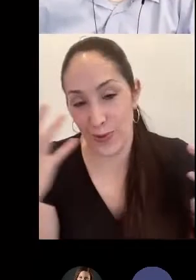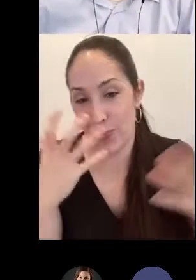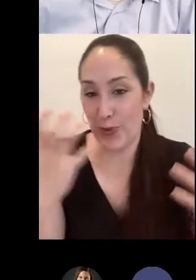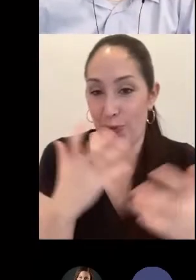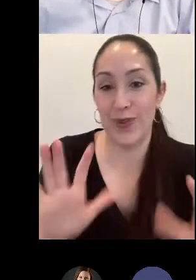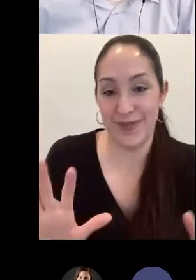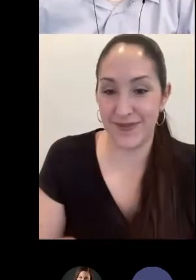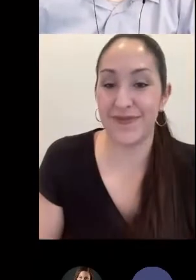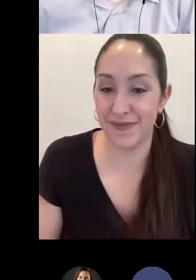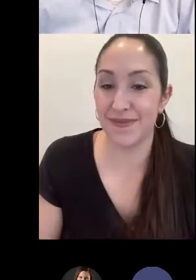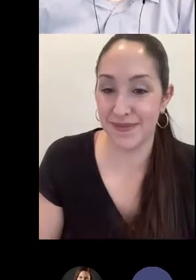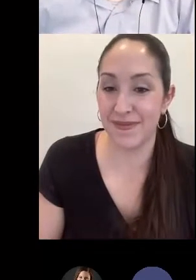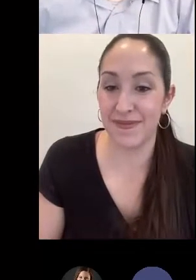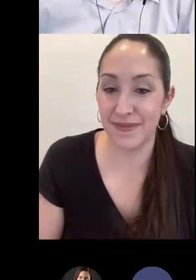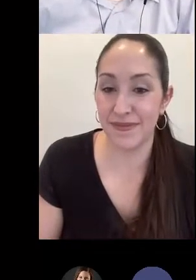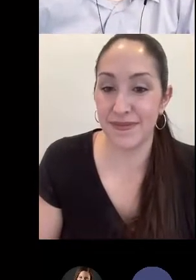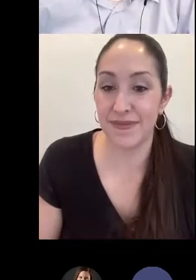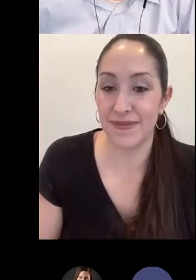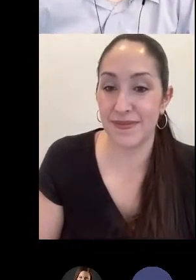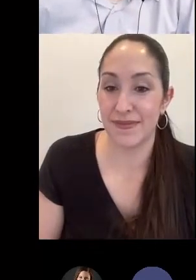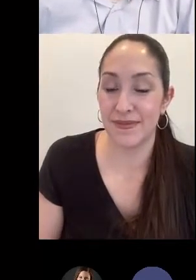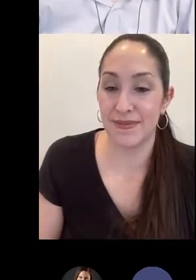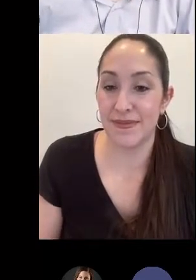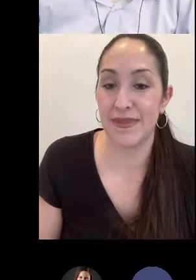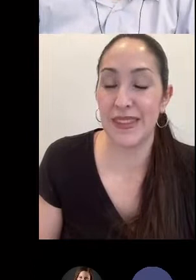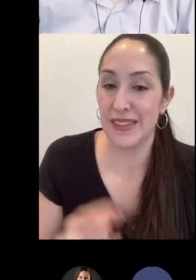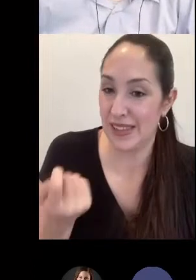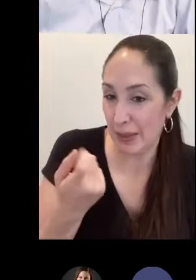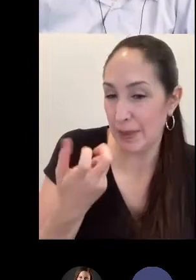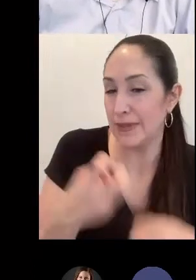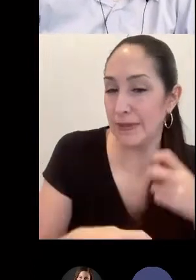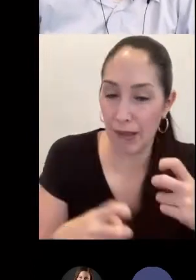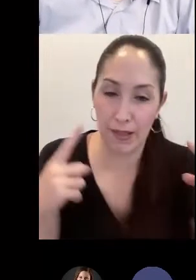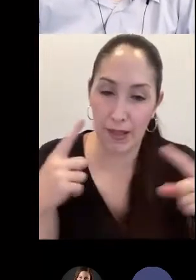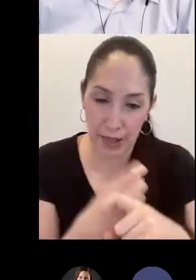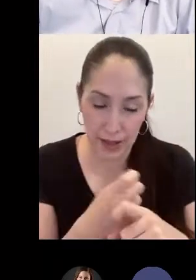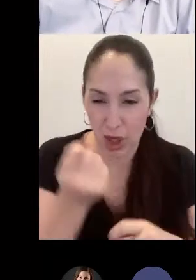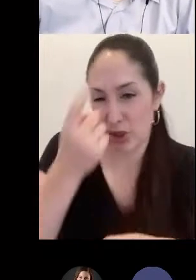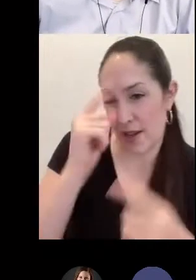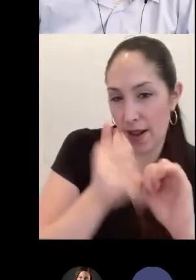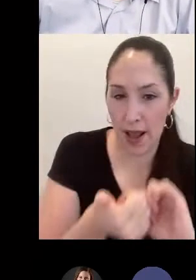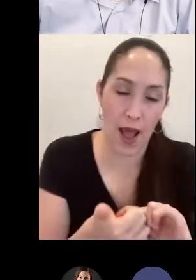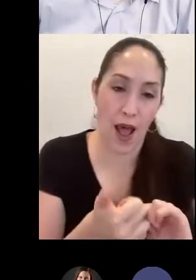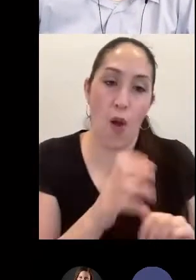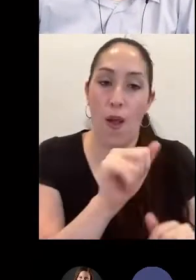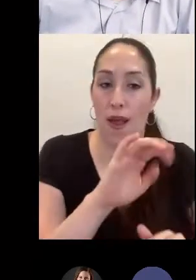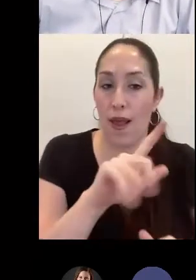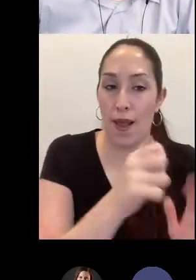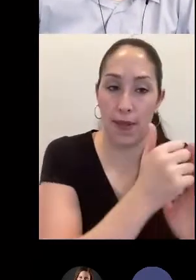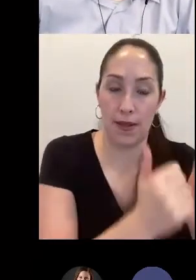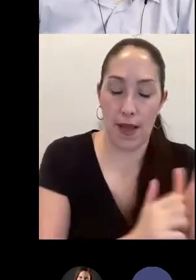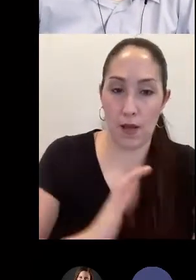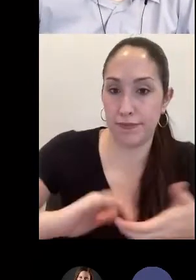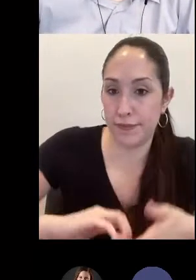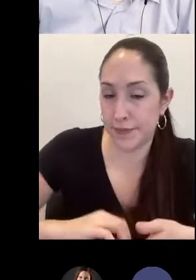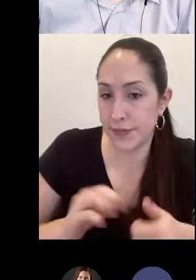It's a little nuanced, right? When it comes to understanding how ABLE accounts work with supplemental security income. But